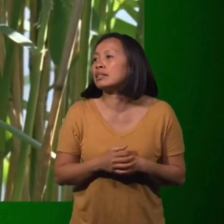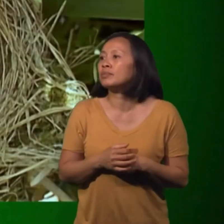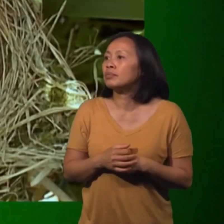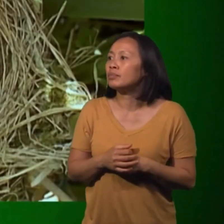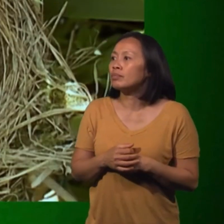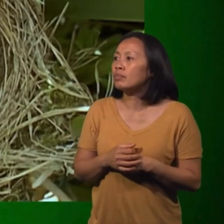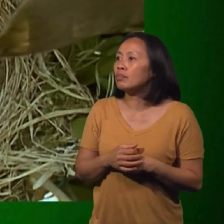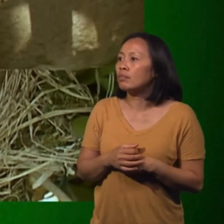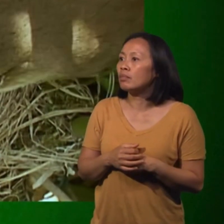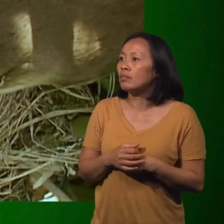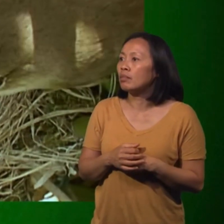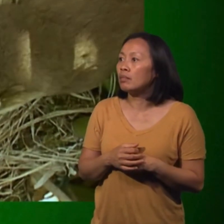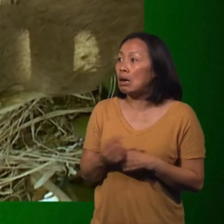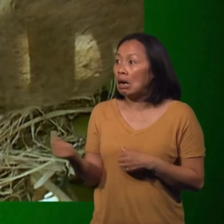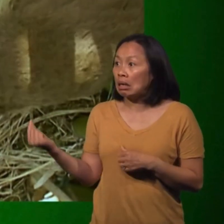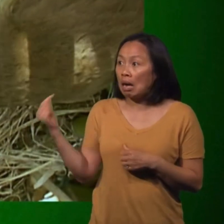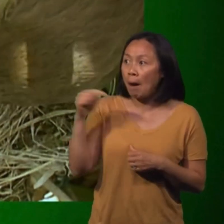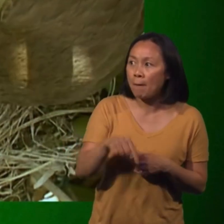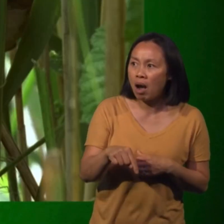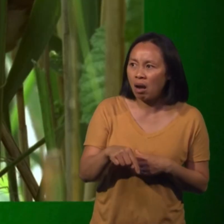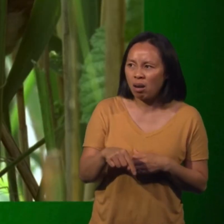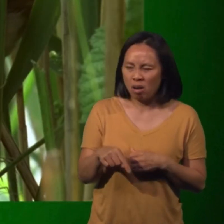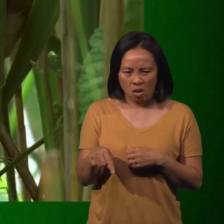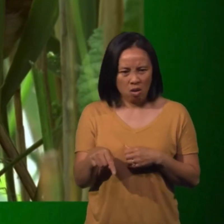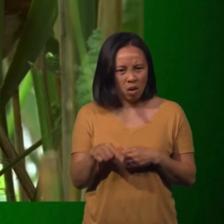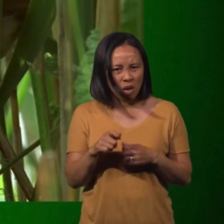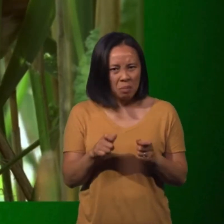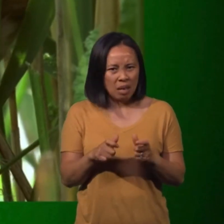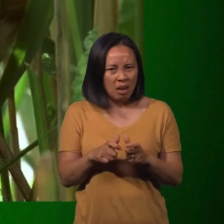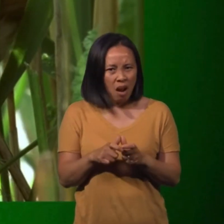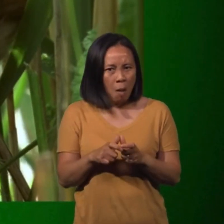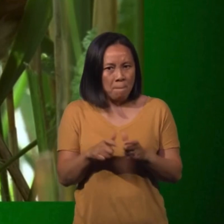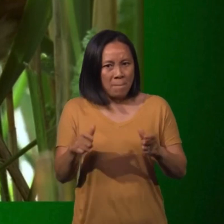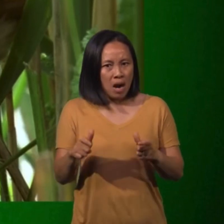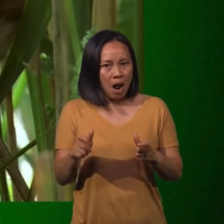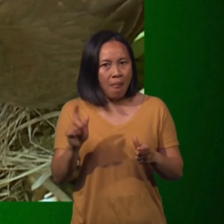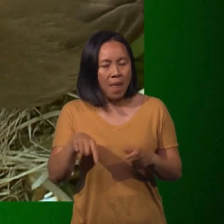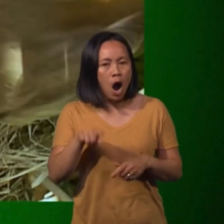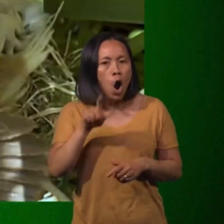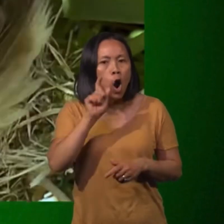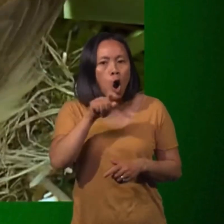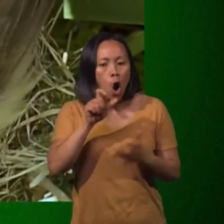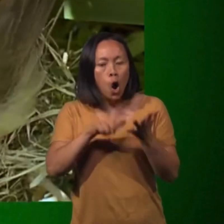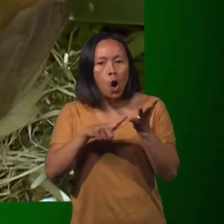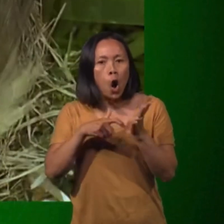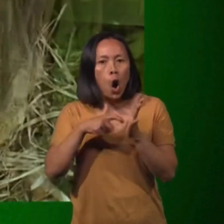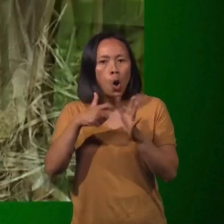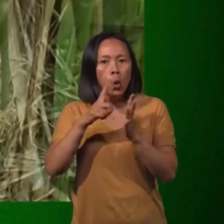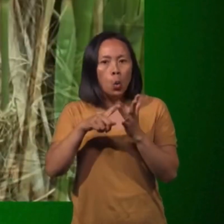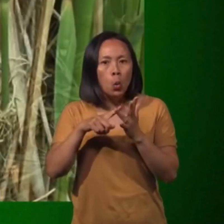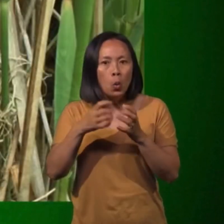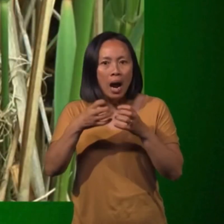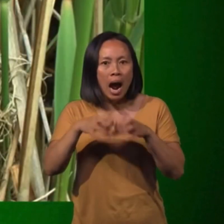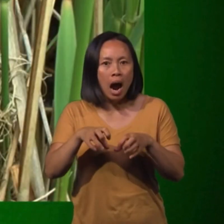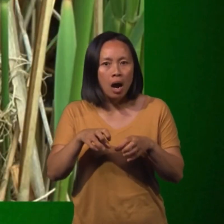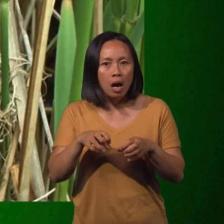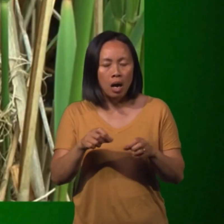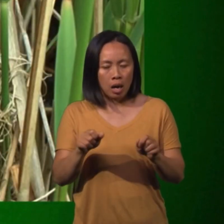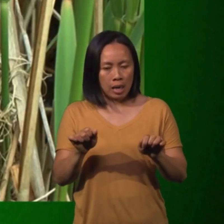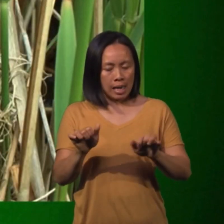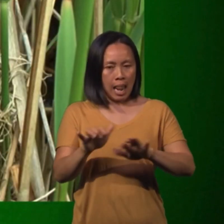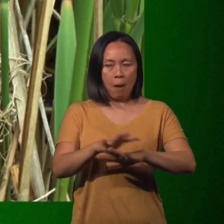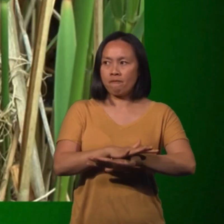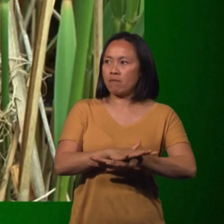nest. And there, the reed warbler comes back. It is slightly larger, the cuckoo's egg, but it's